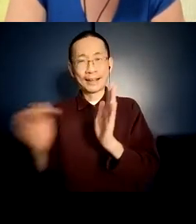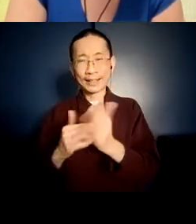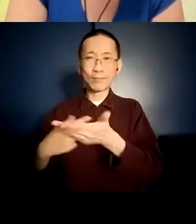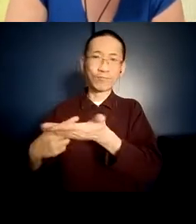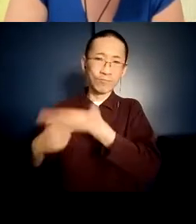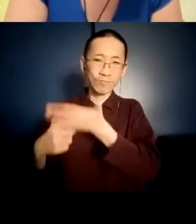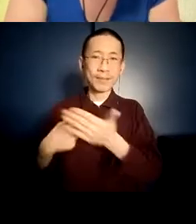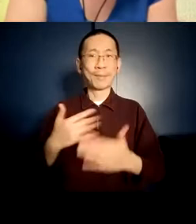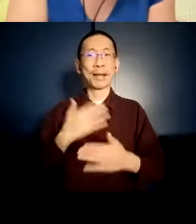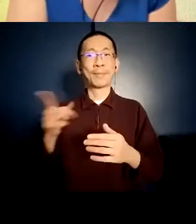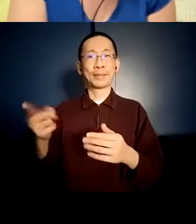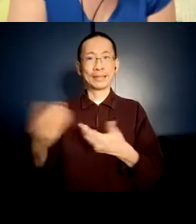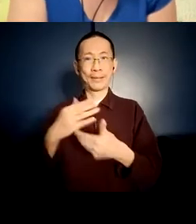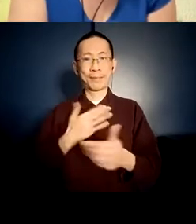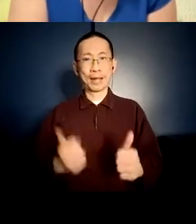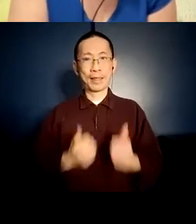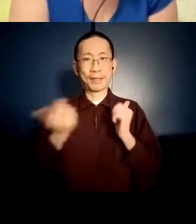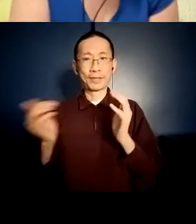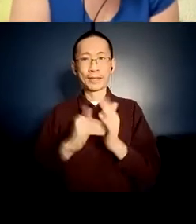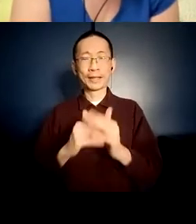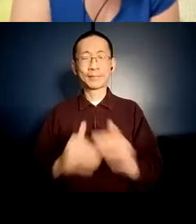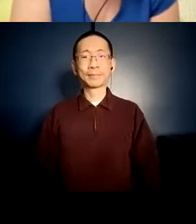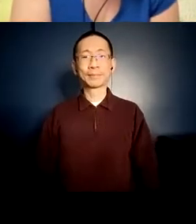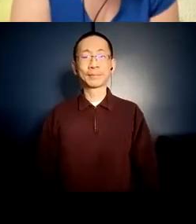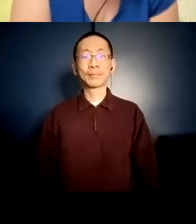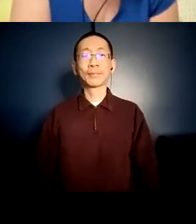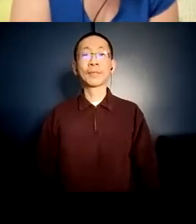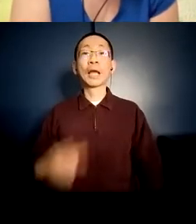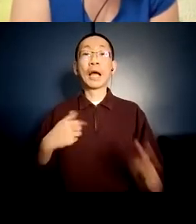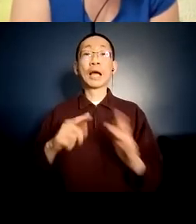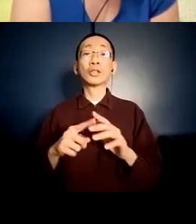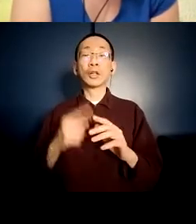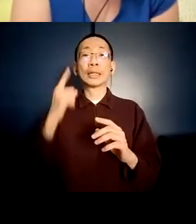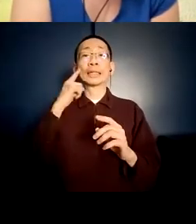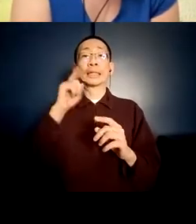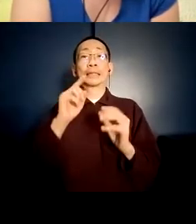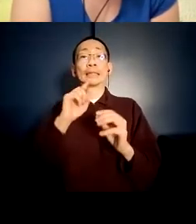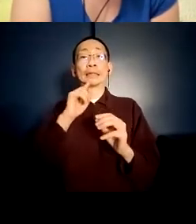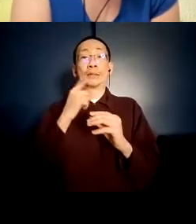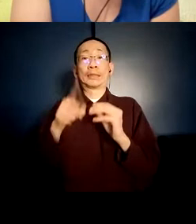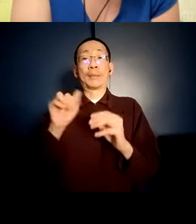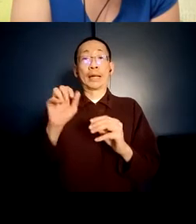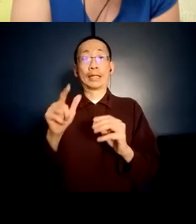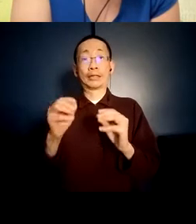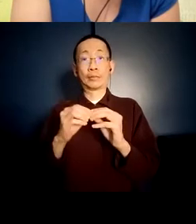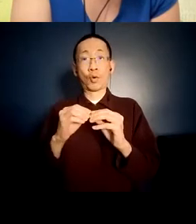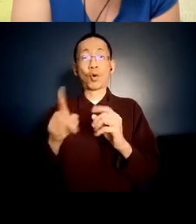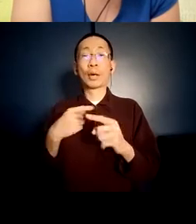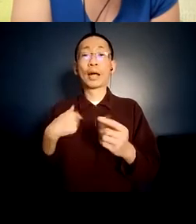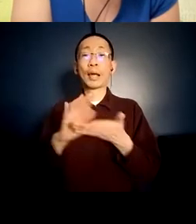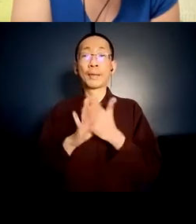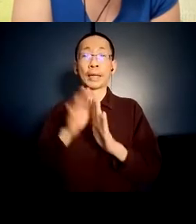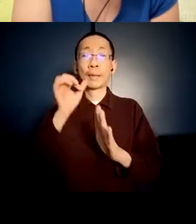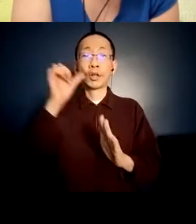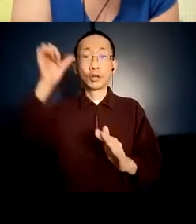my life again. I started taking ASL more seriously as an adult, and